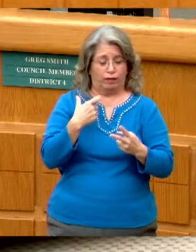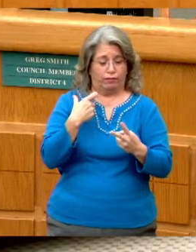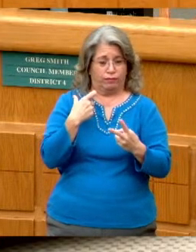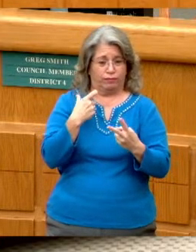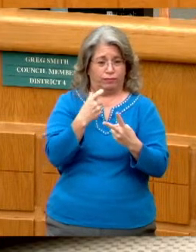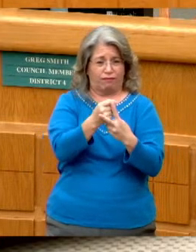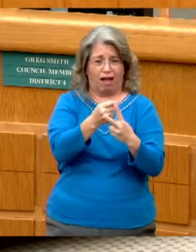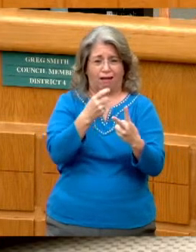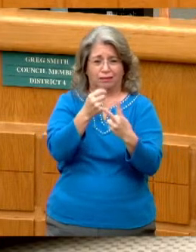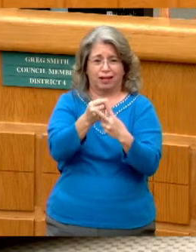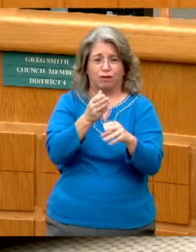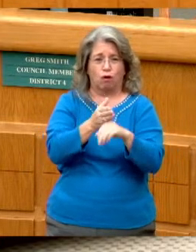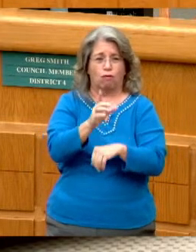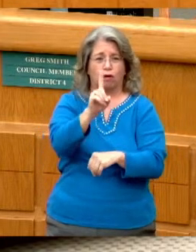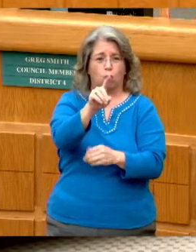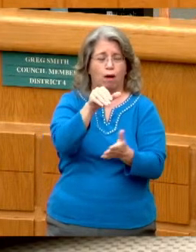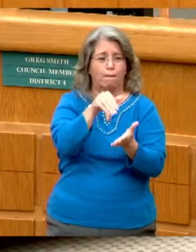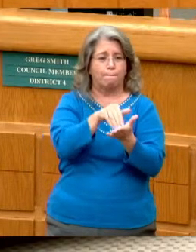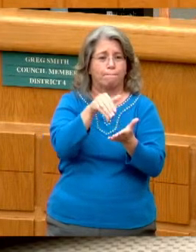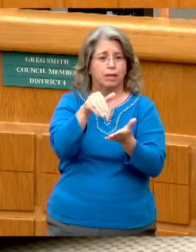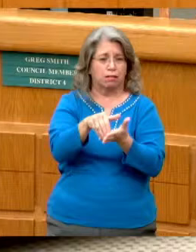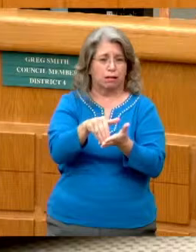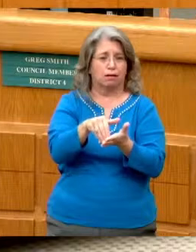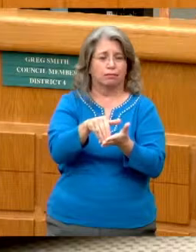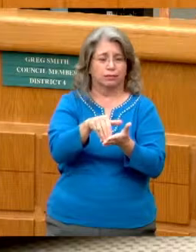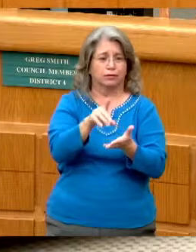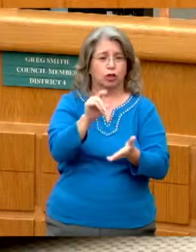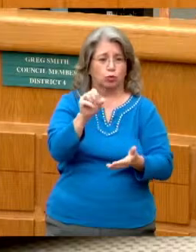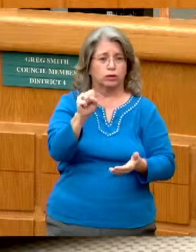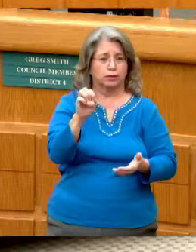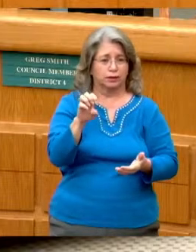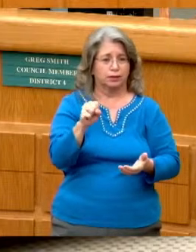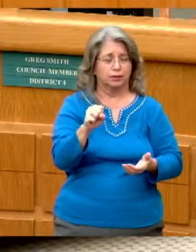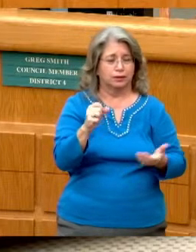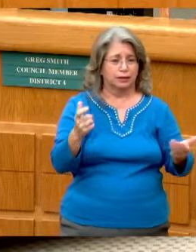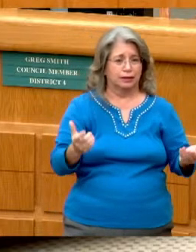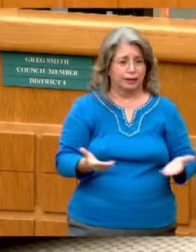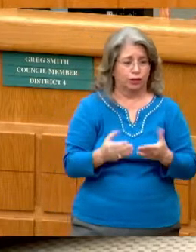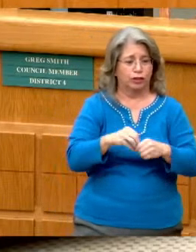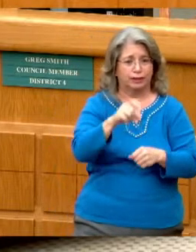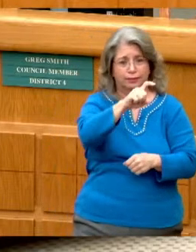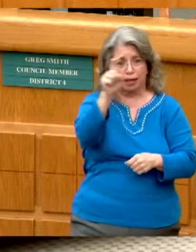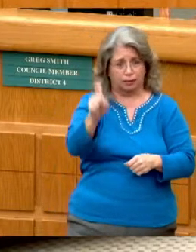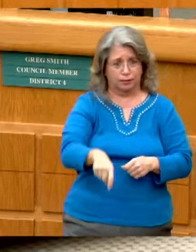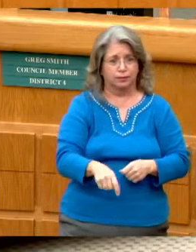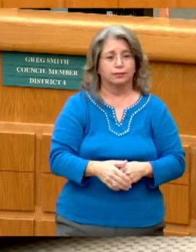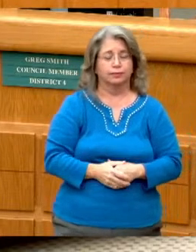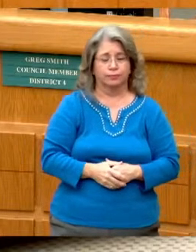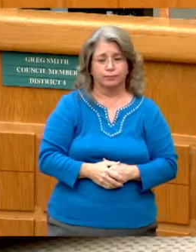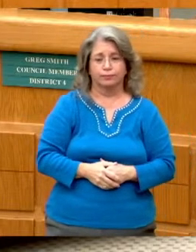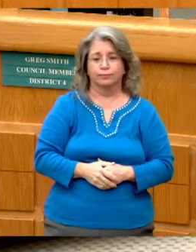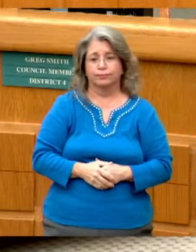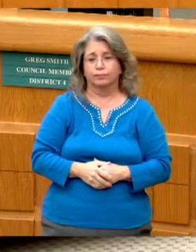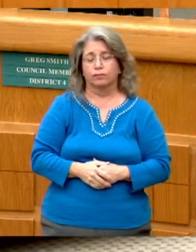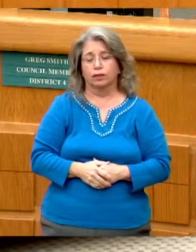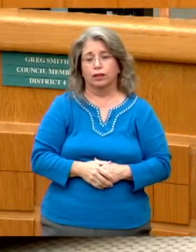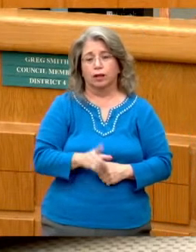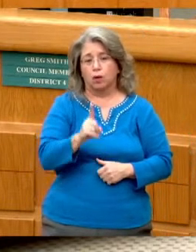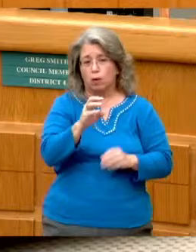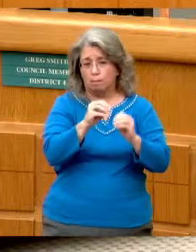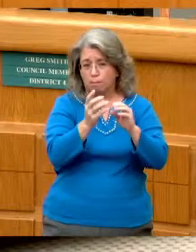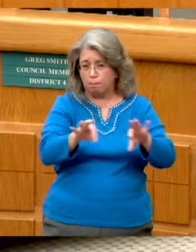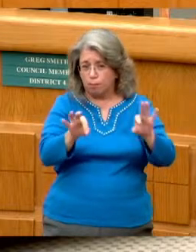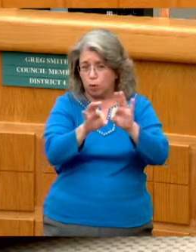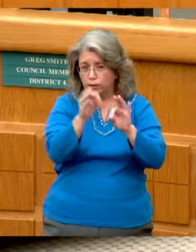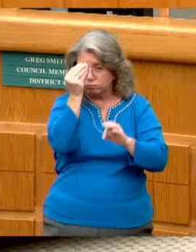in the state of Texas. That includes Nueces County as well, 1 million doses. And then one other important note, if you can't make